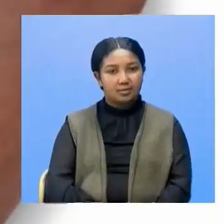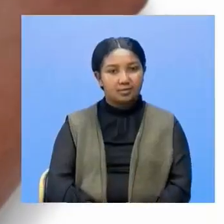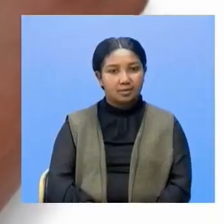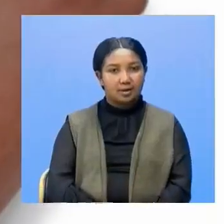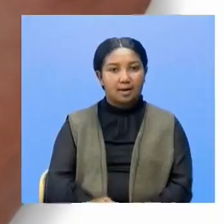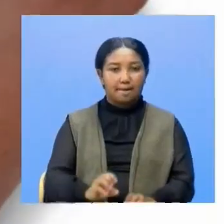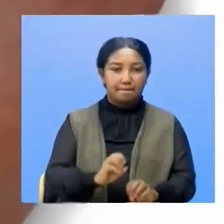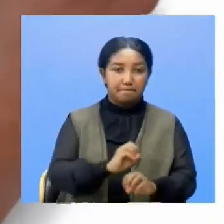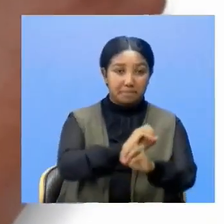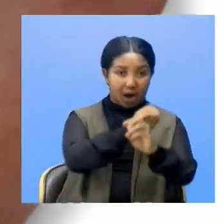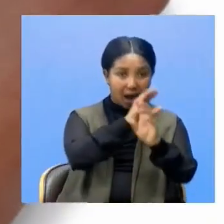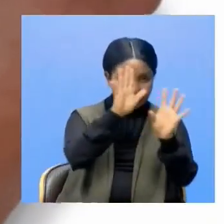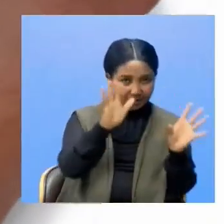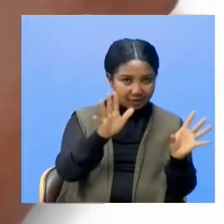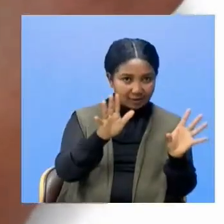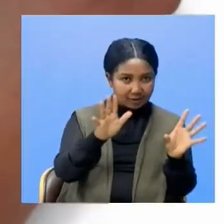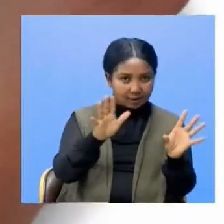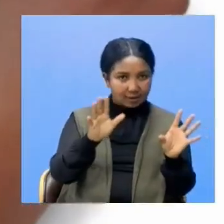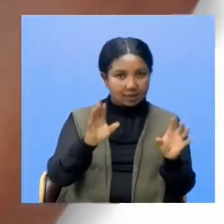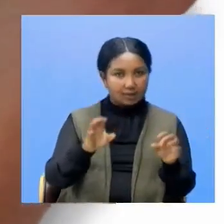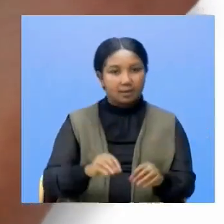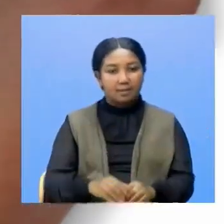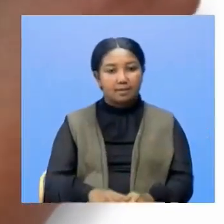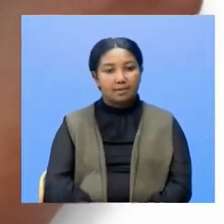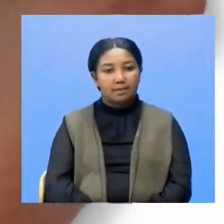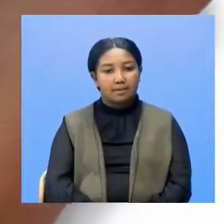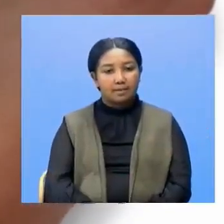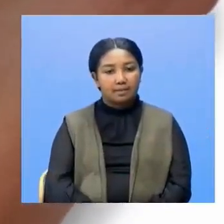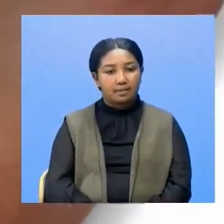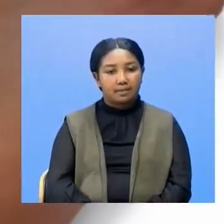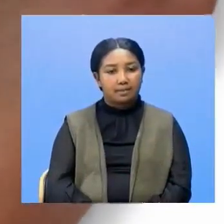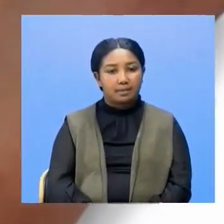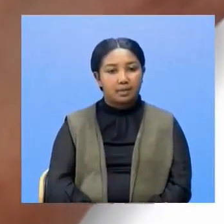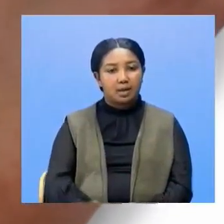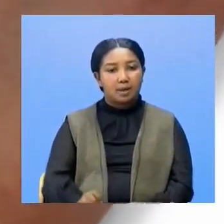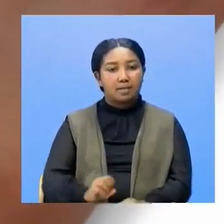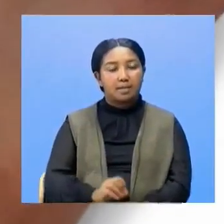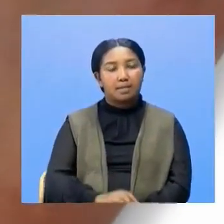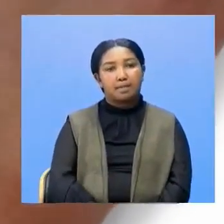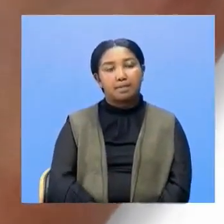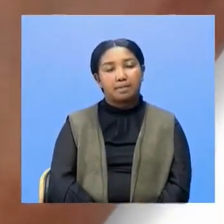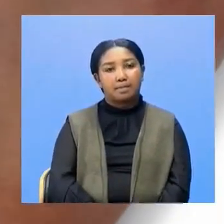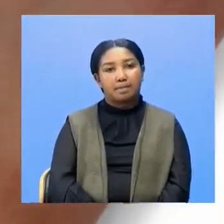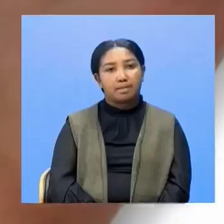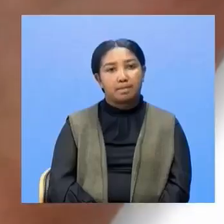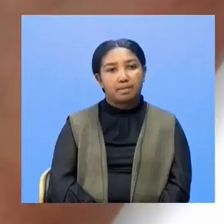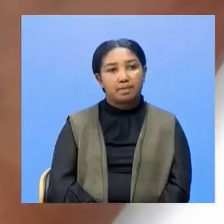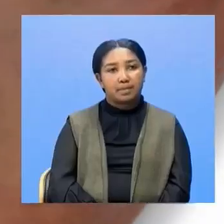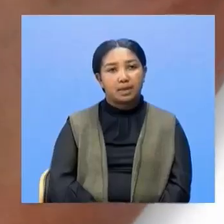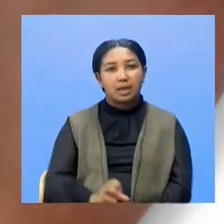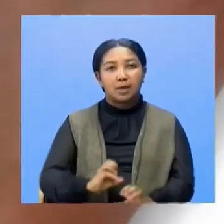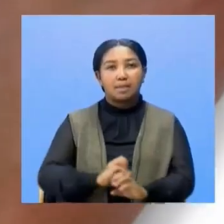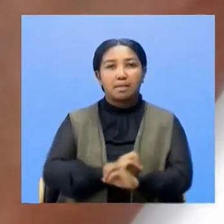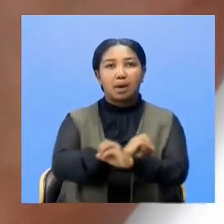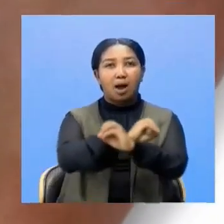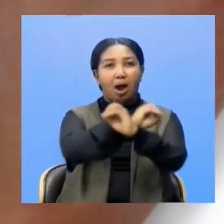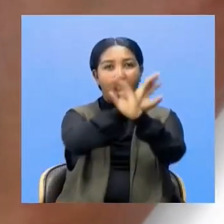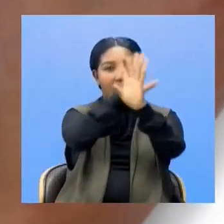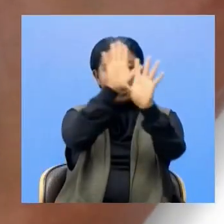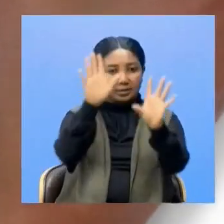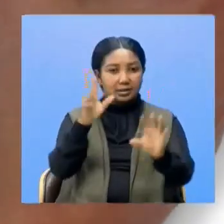bright, bright, the sun, bright, the sun,